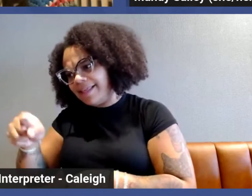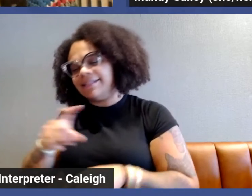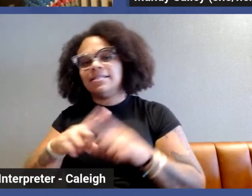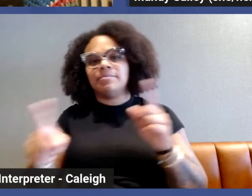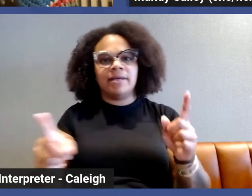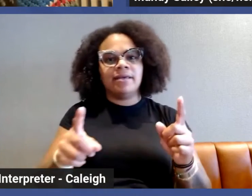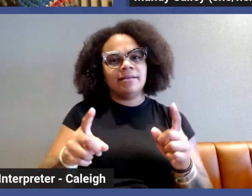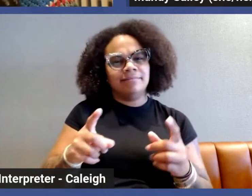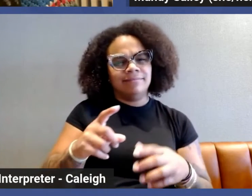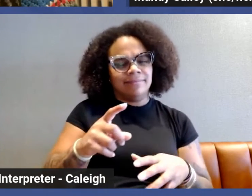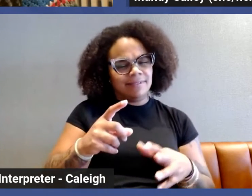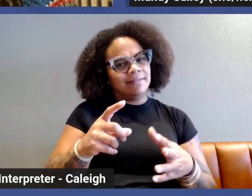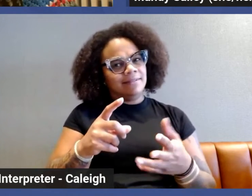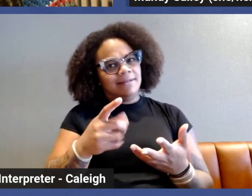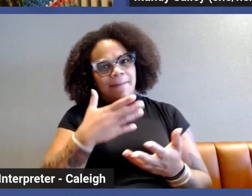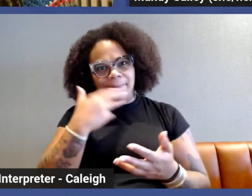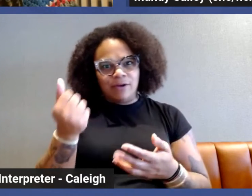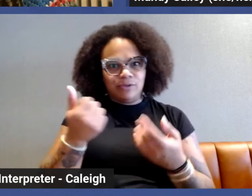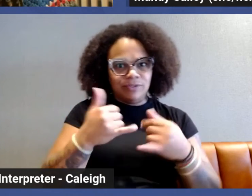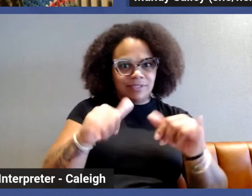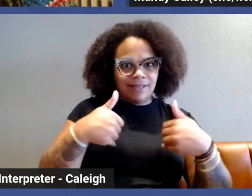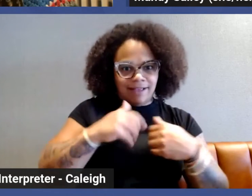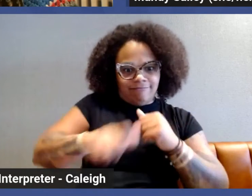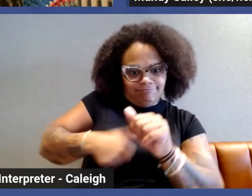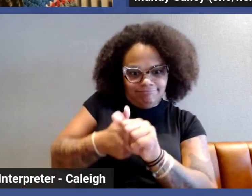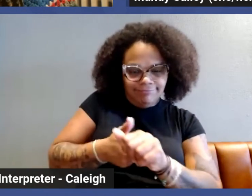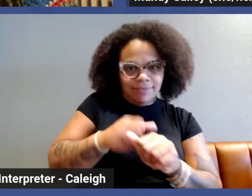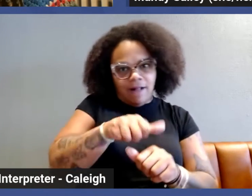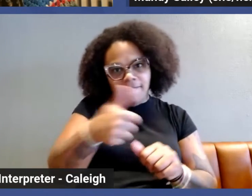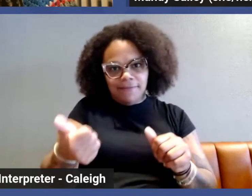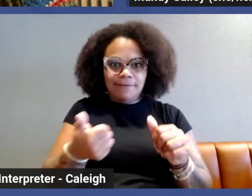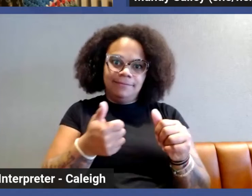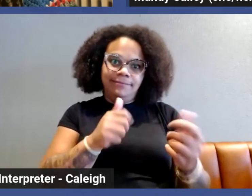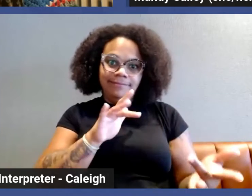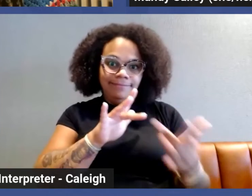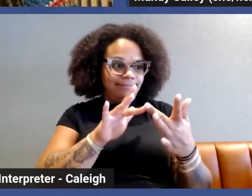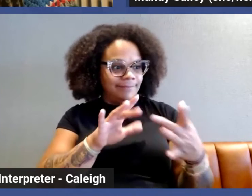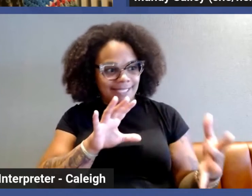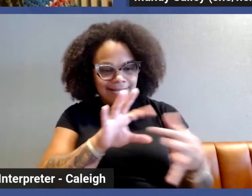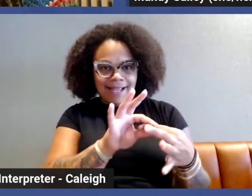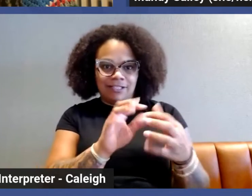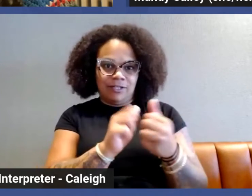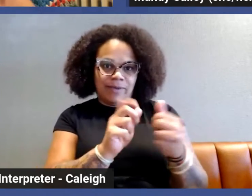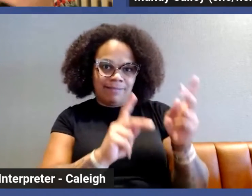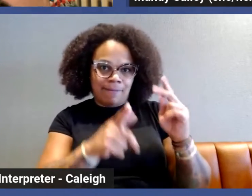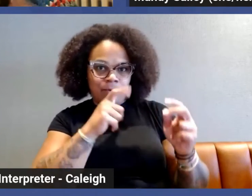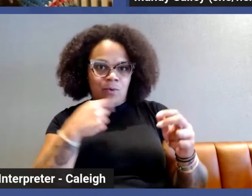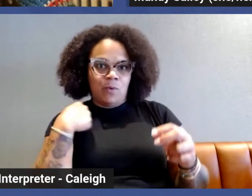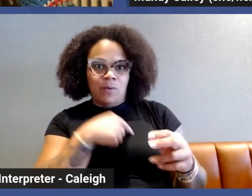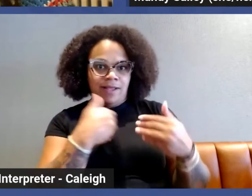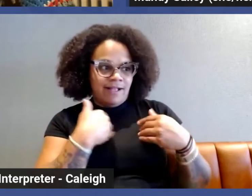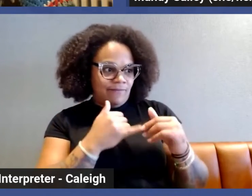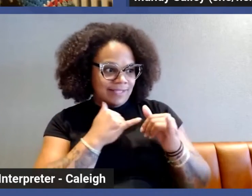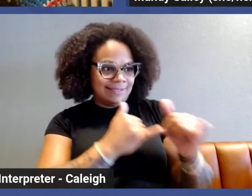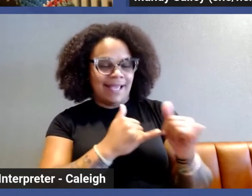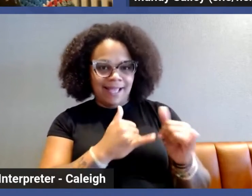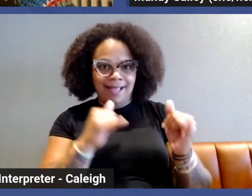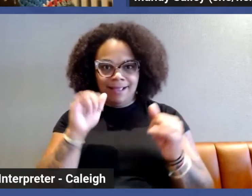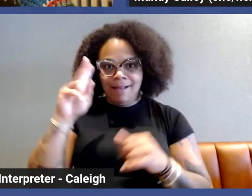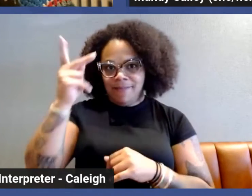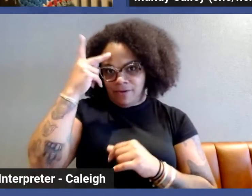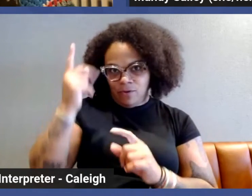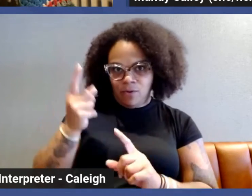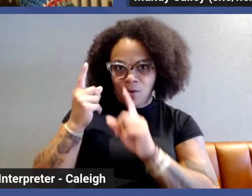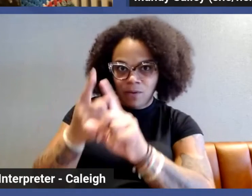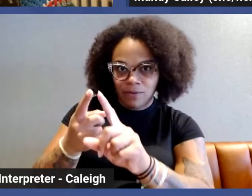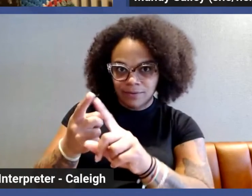be in touch with the people that we share political goals with, so